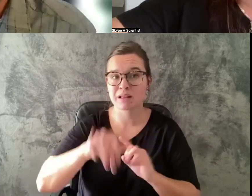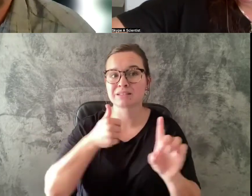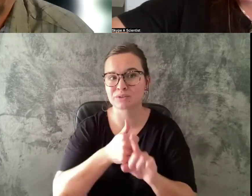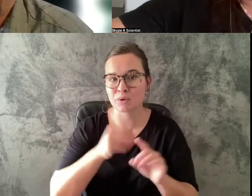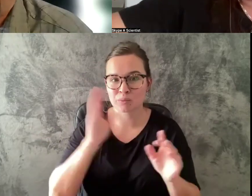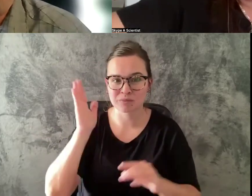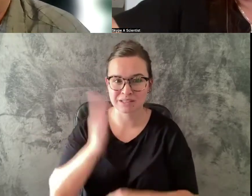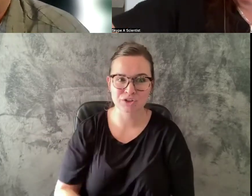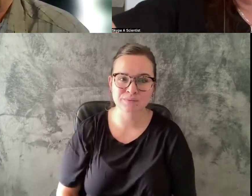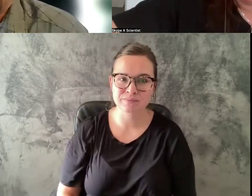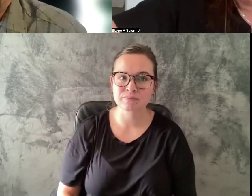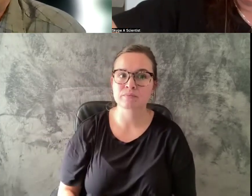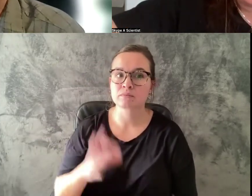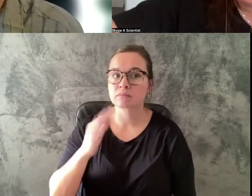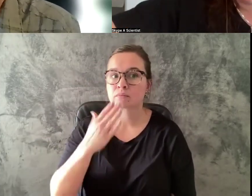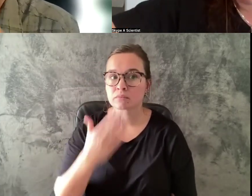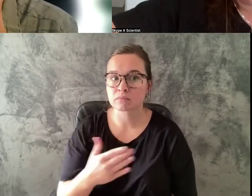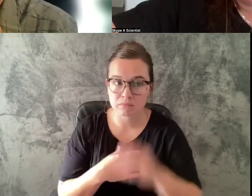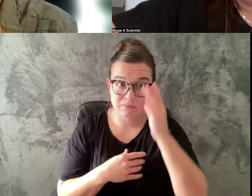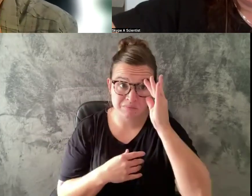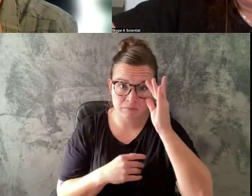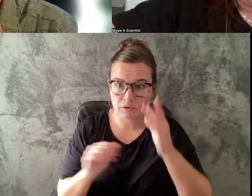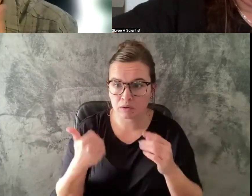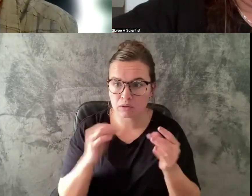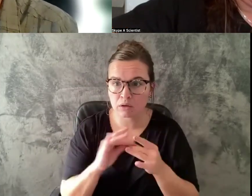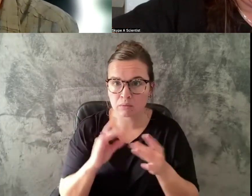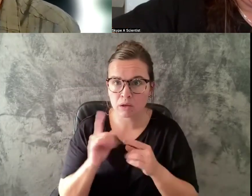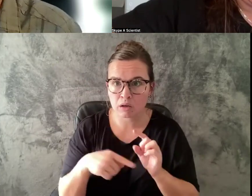presentation. Awesome. Thanks. Um, We got a there was question. another comment